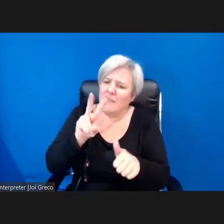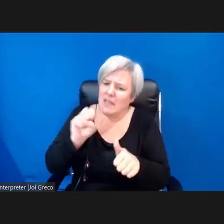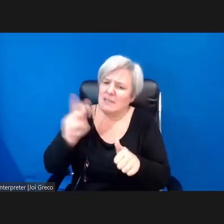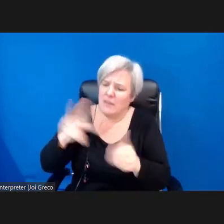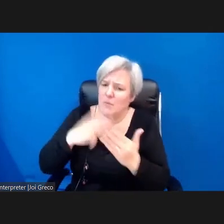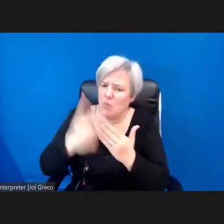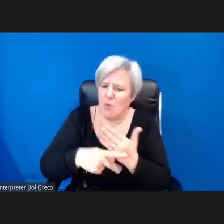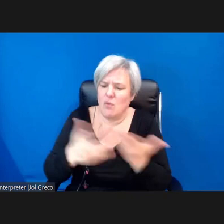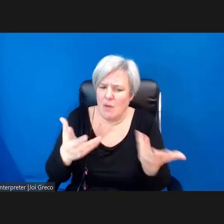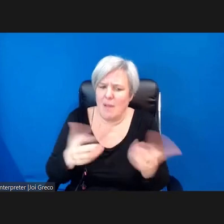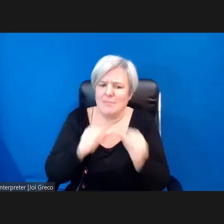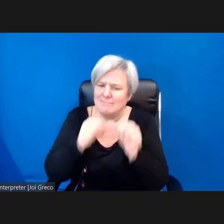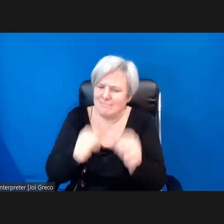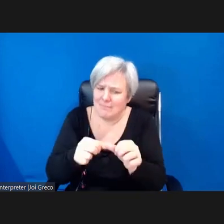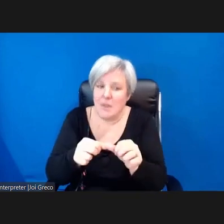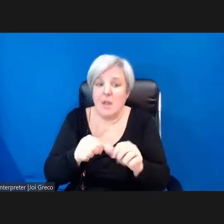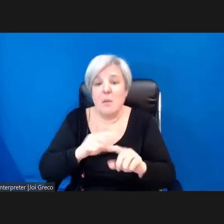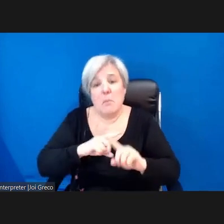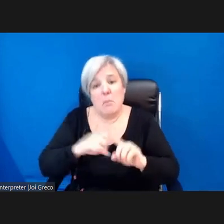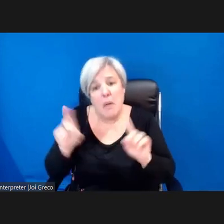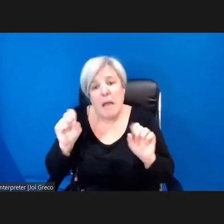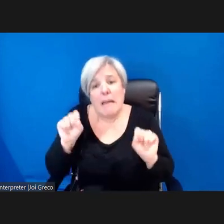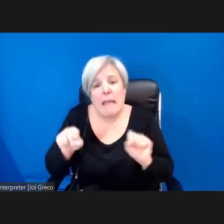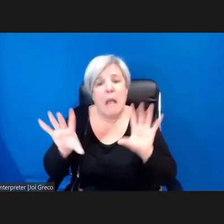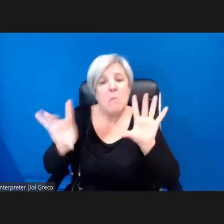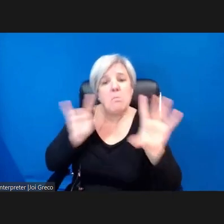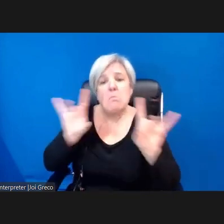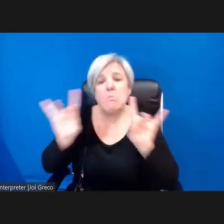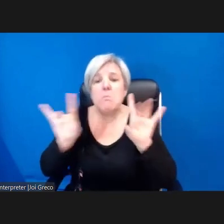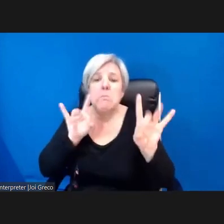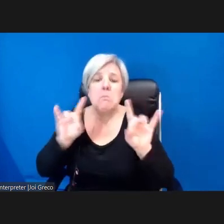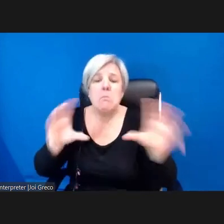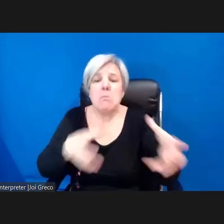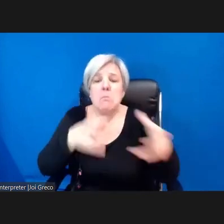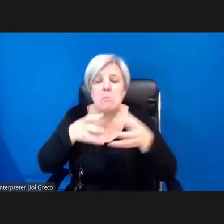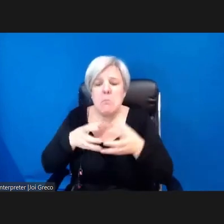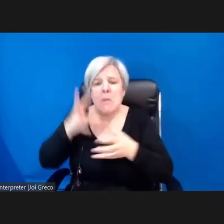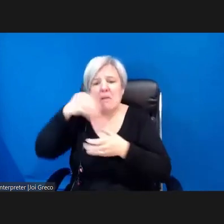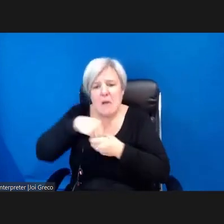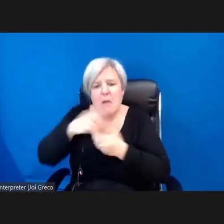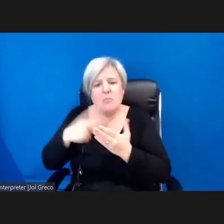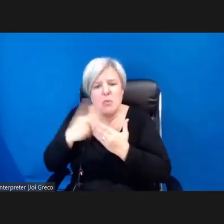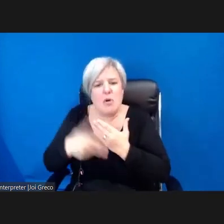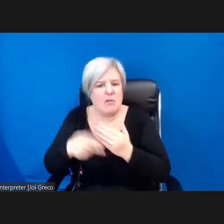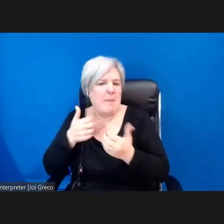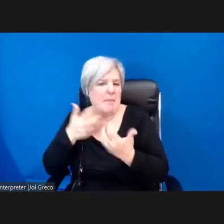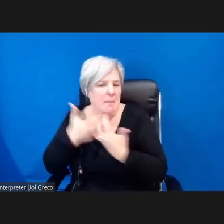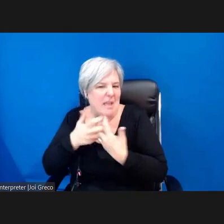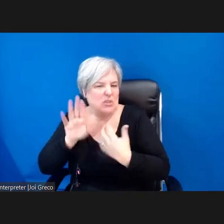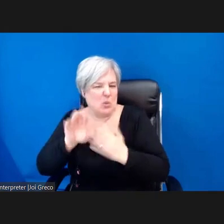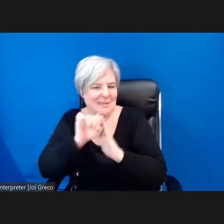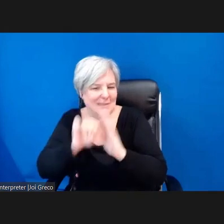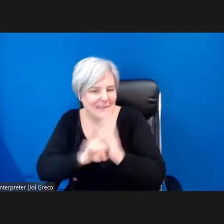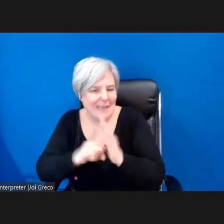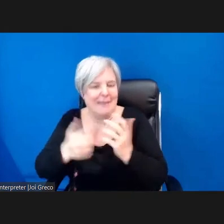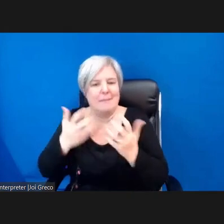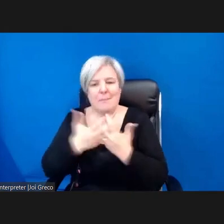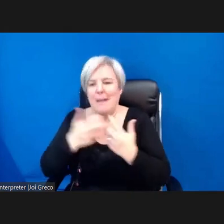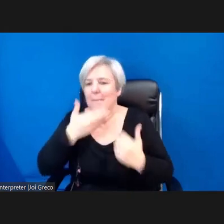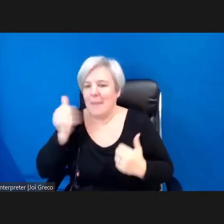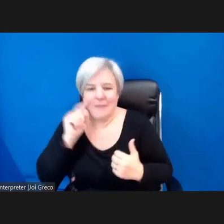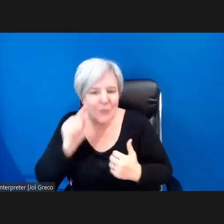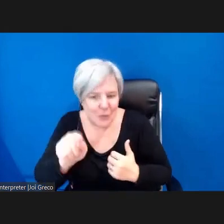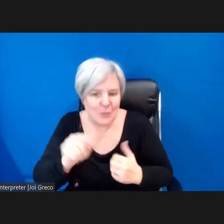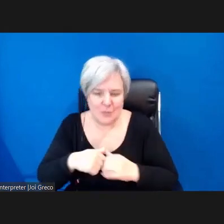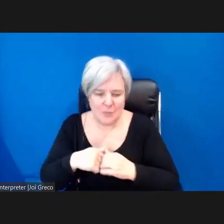its entirety, it can be used and adapted to meet the individual needs of your state and what works best for you.